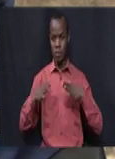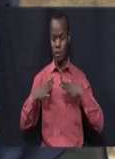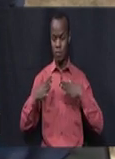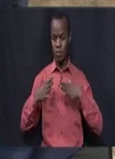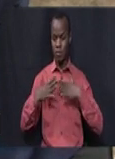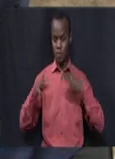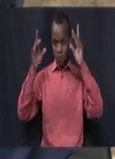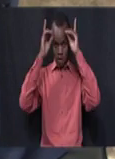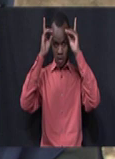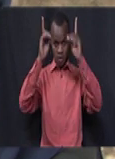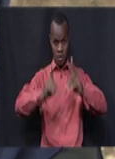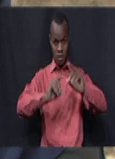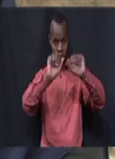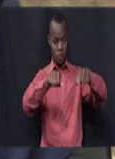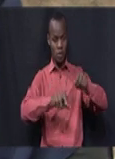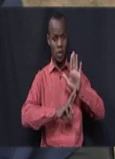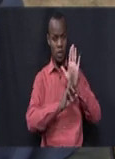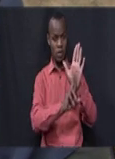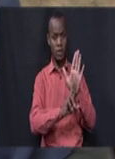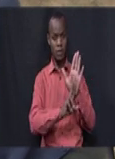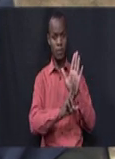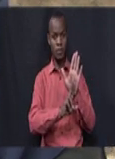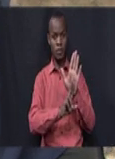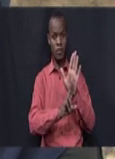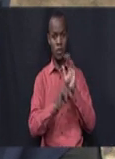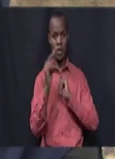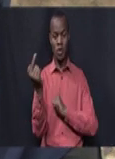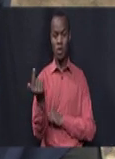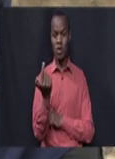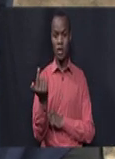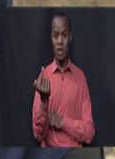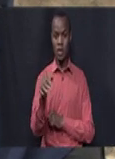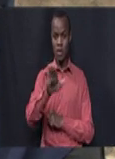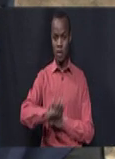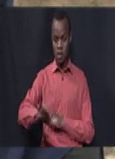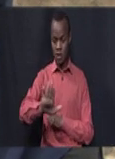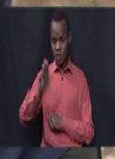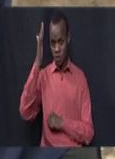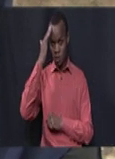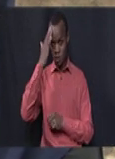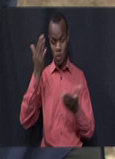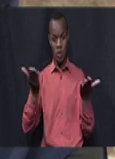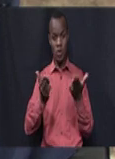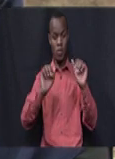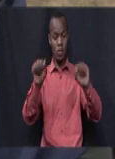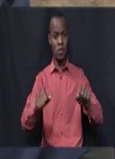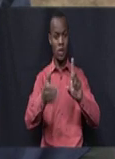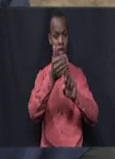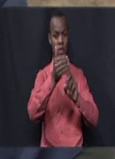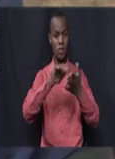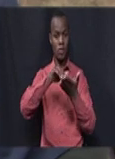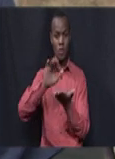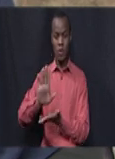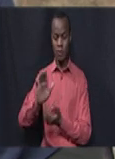take on their behalves. And you see, only the wearer of the shoe knows where it pinches the most. So you